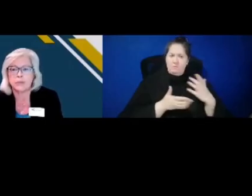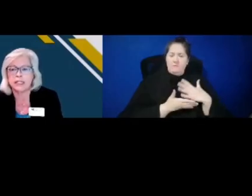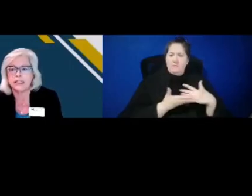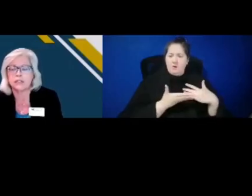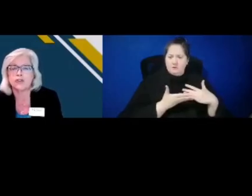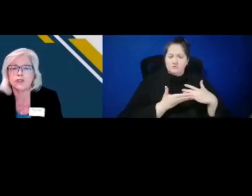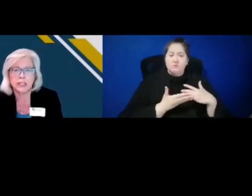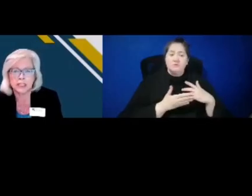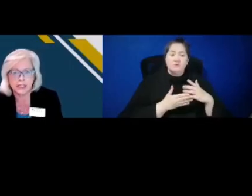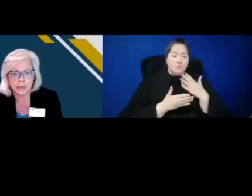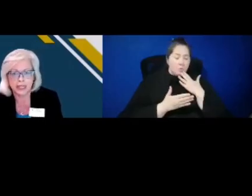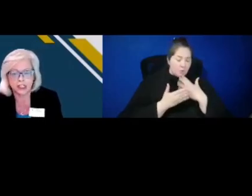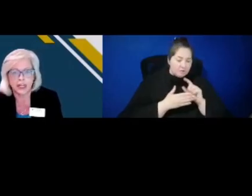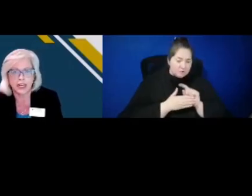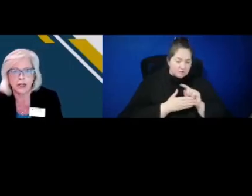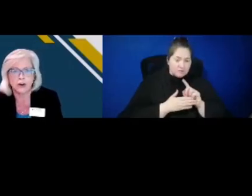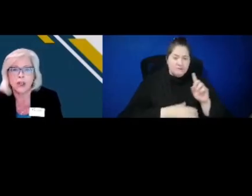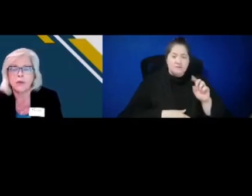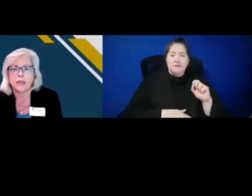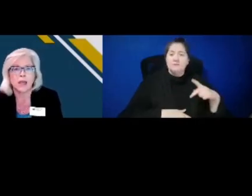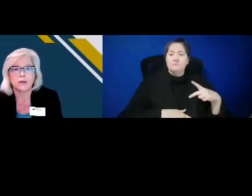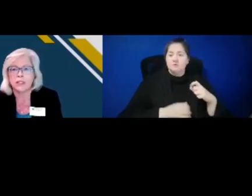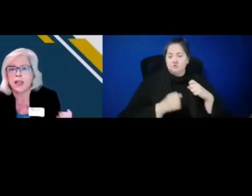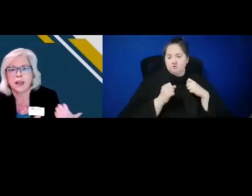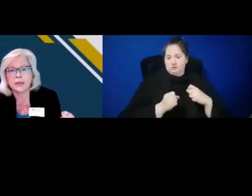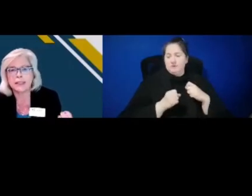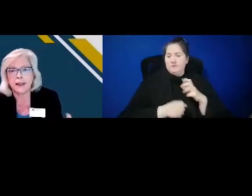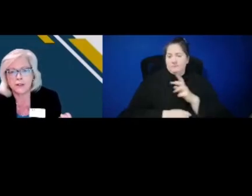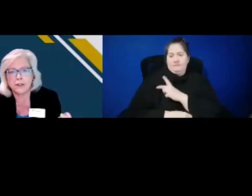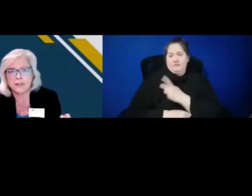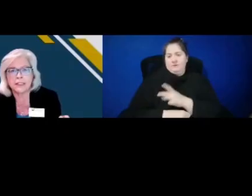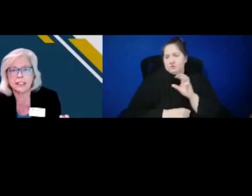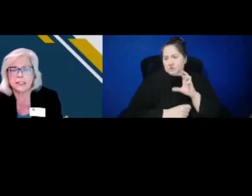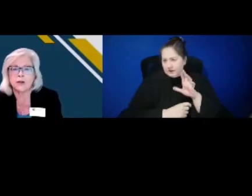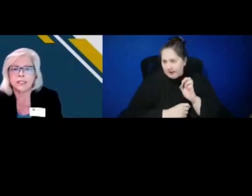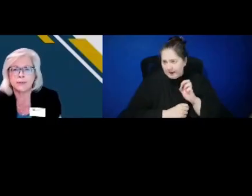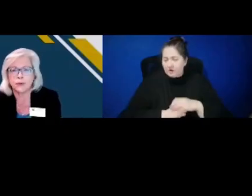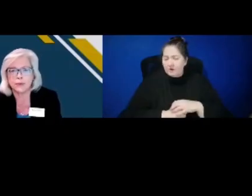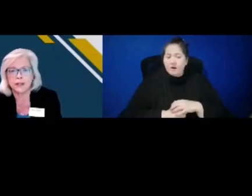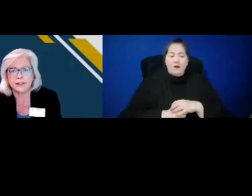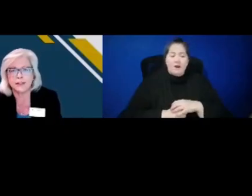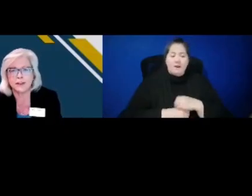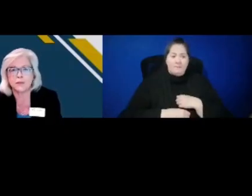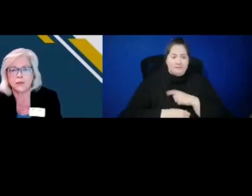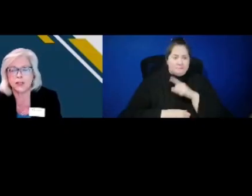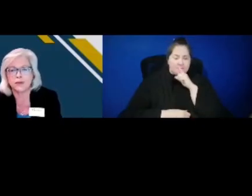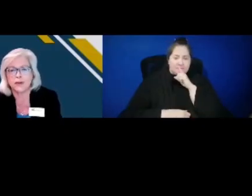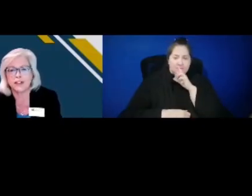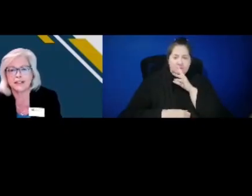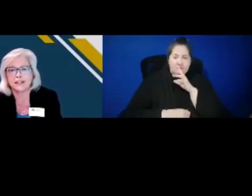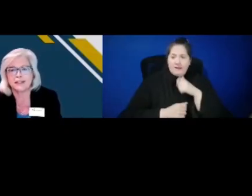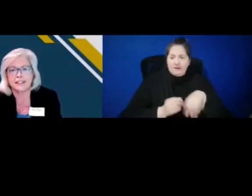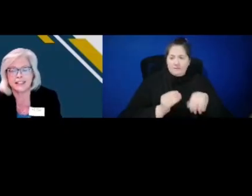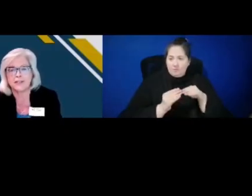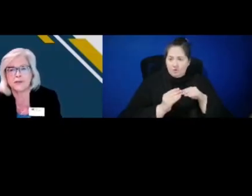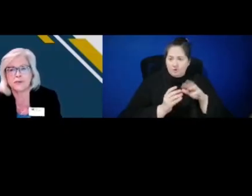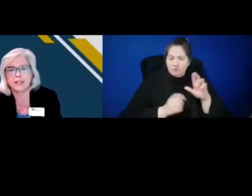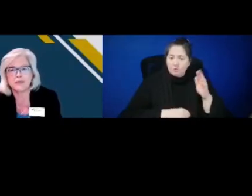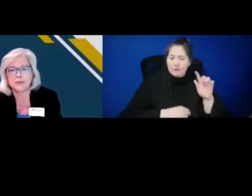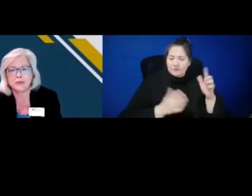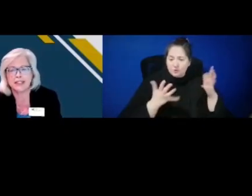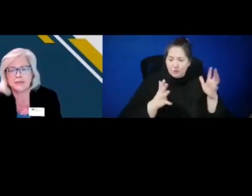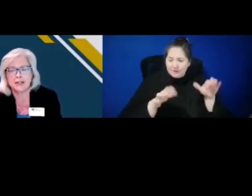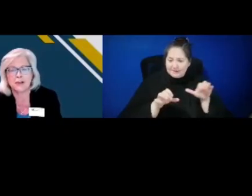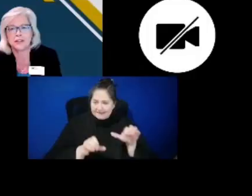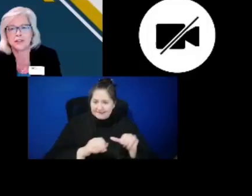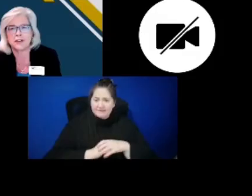well-trained DSPs, they're strengthening patient care, because, I don't even need to talk anymore, because Rachel already did it for